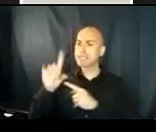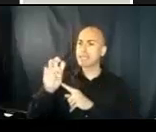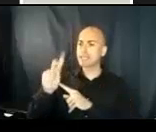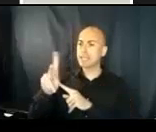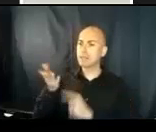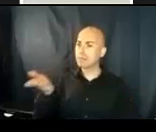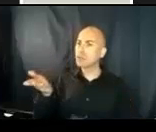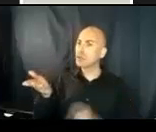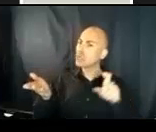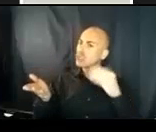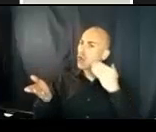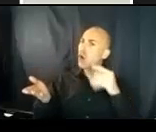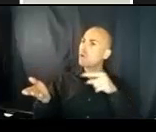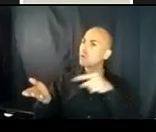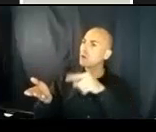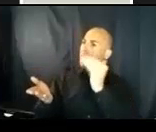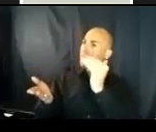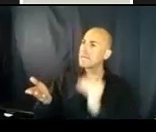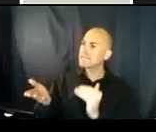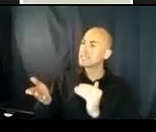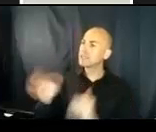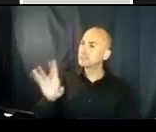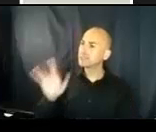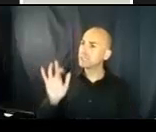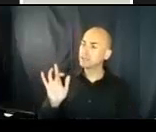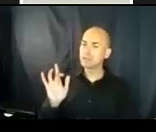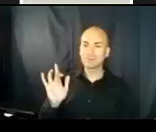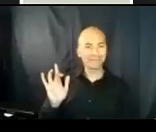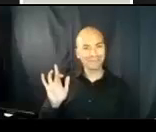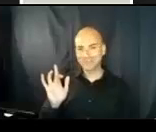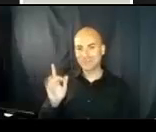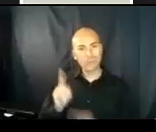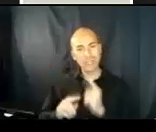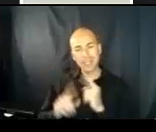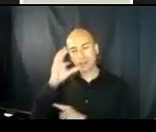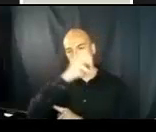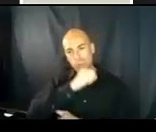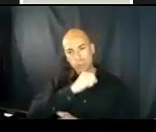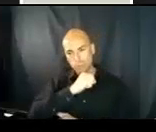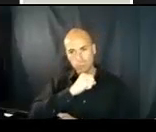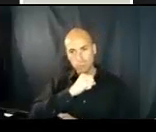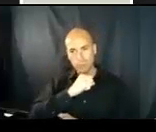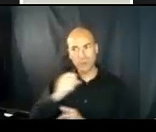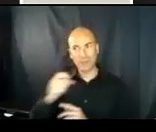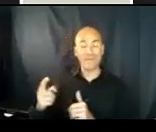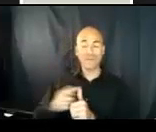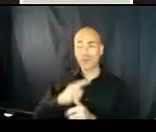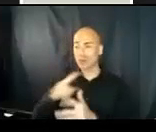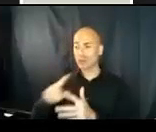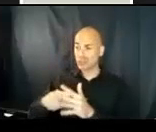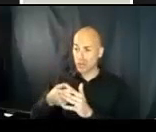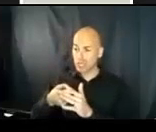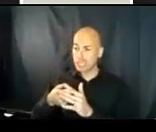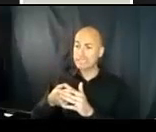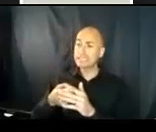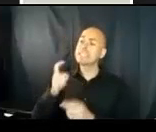to go to lessons. Let's not assume so many things when we are giving students, when we're getting them started. Let's give them instructions. Let's